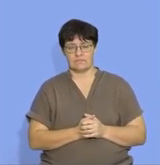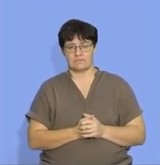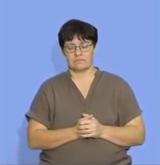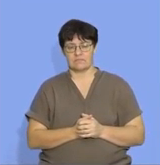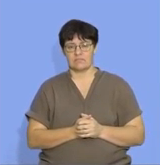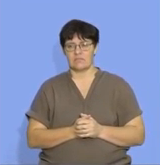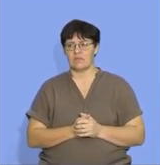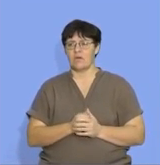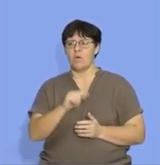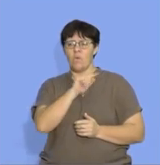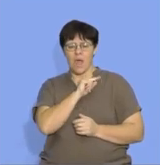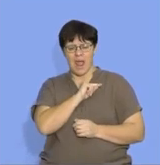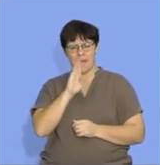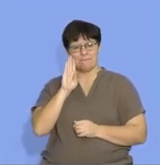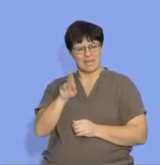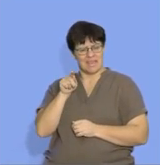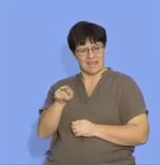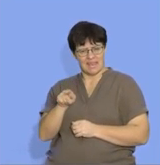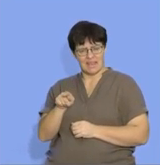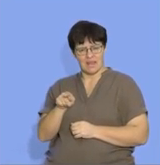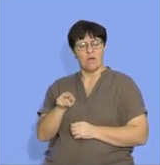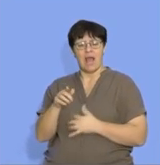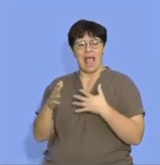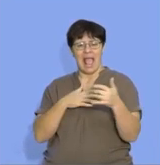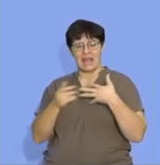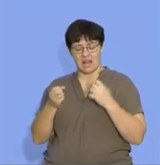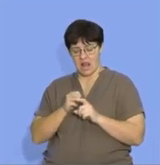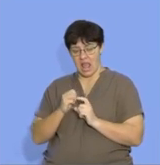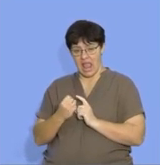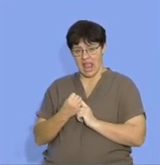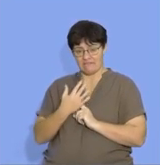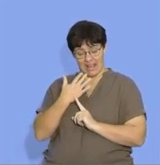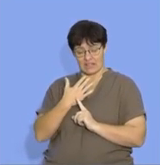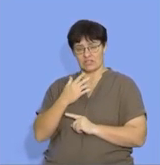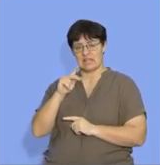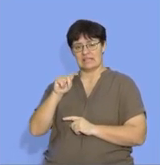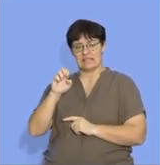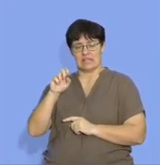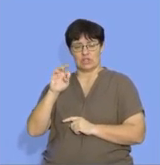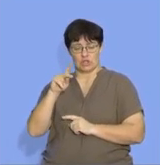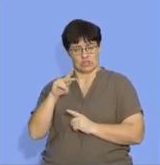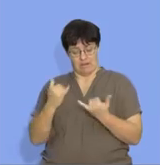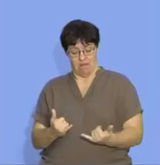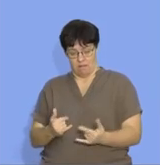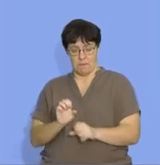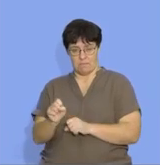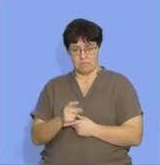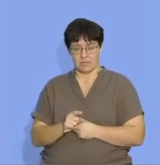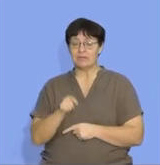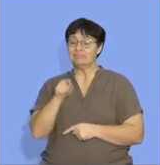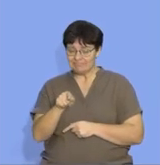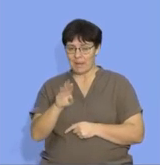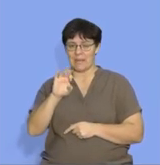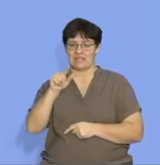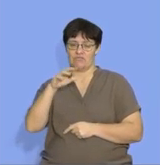is method B very good with dealing with an infection like tetanus? Guys, tetanus is a